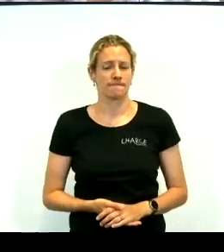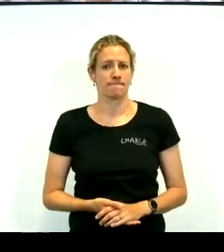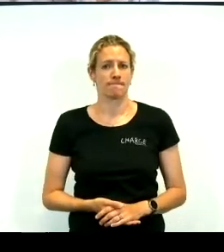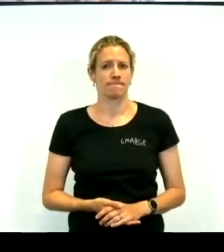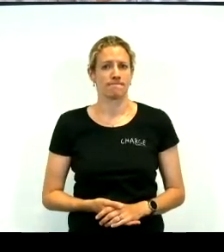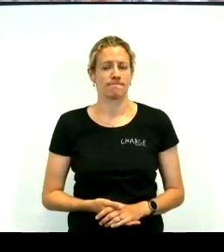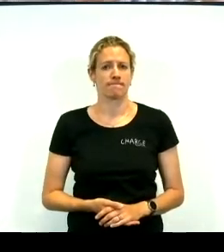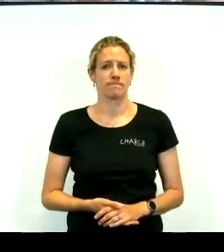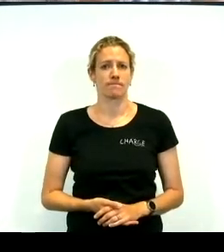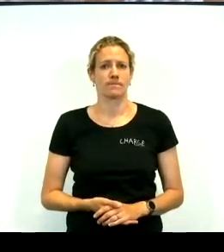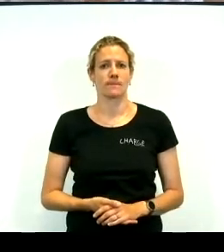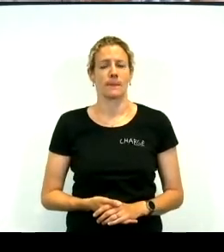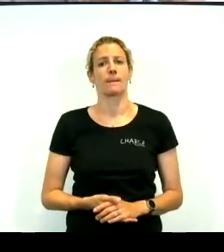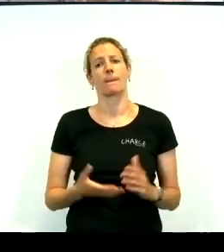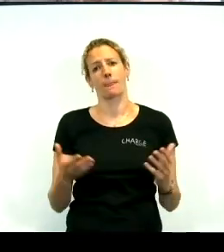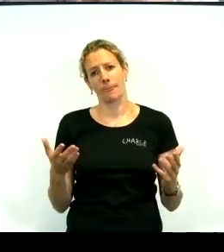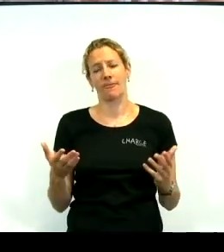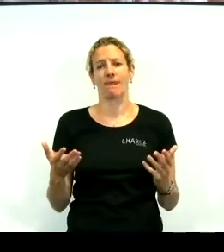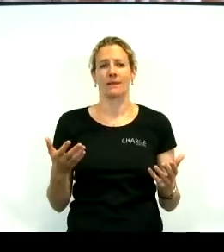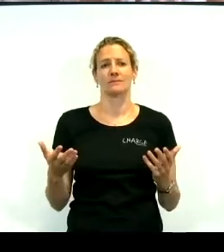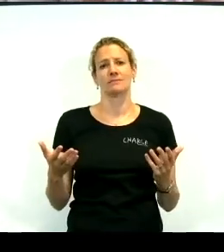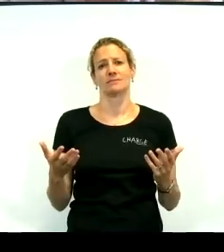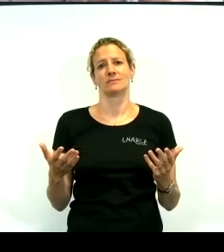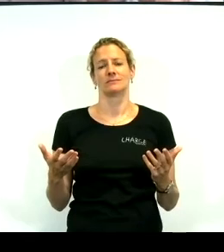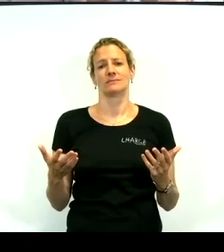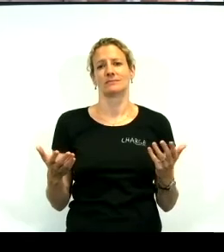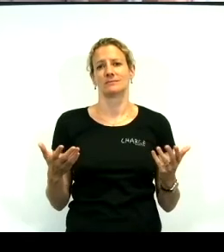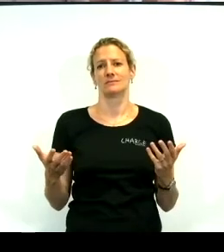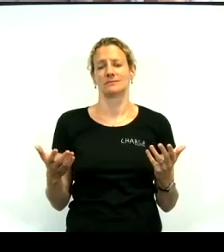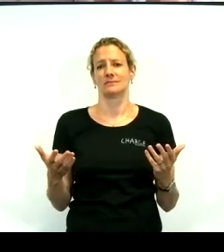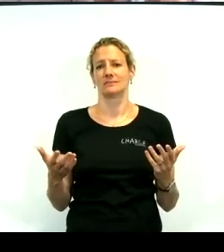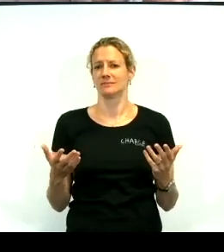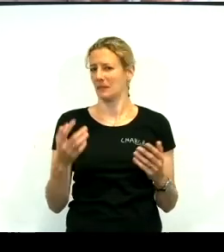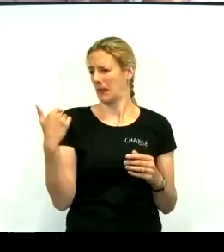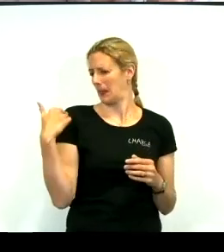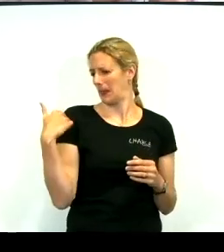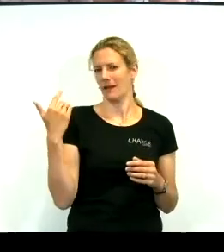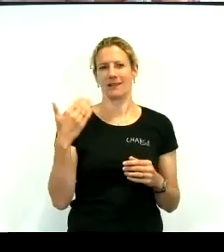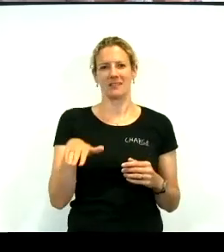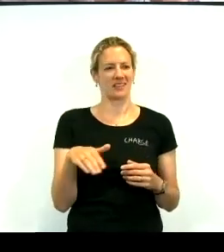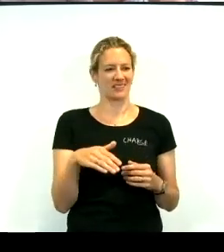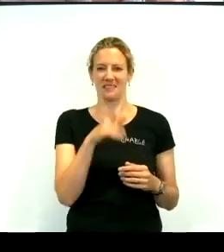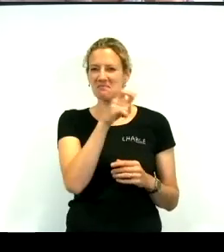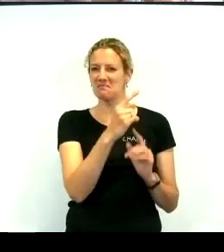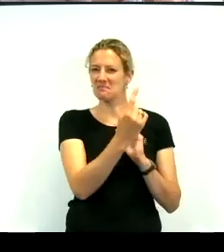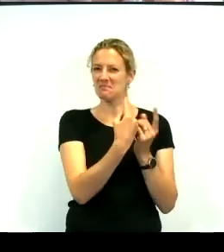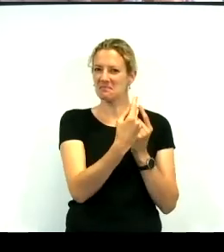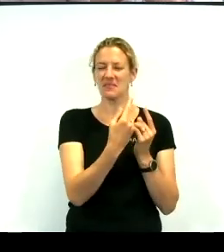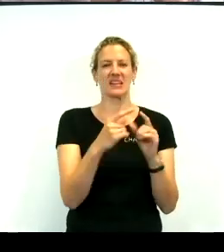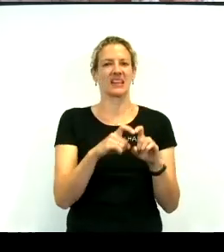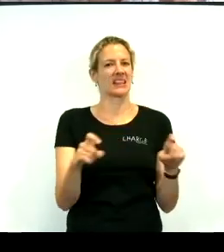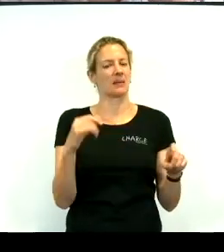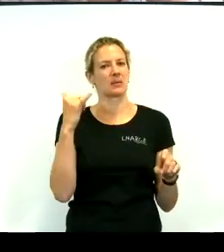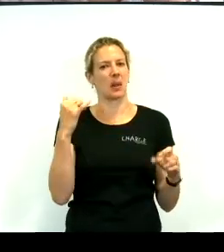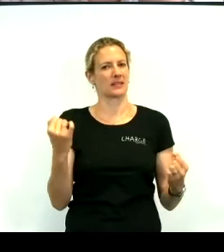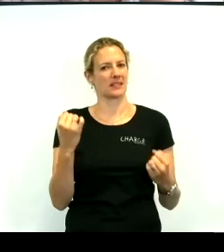it's funny, I had this conversation with somebody about a 15-year-old just the other day who had a toileting accident while I was with her.